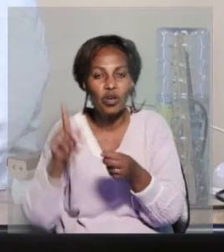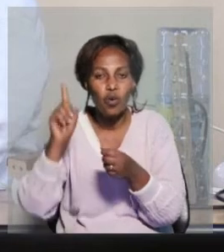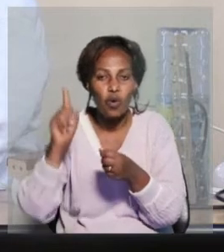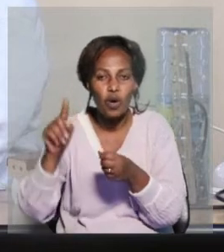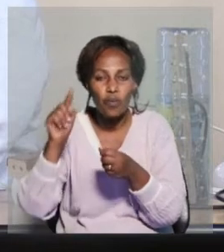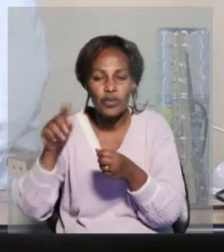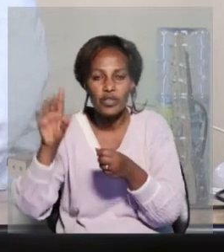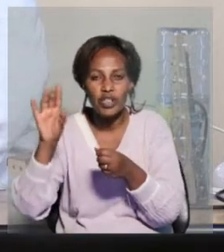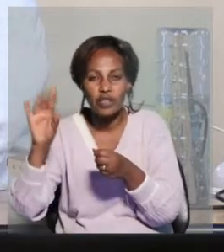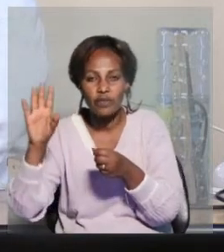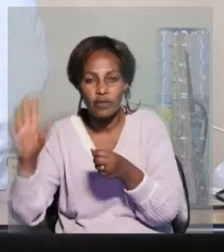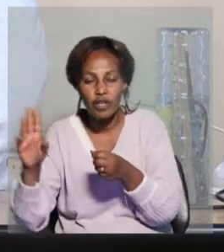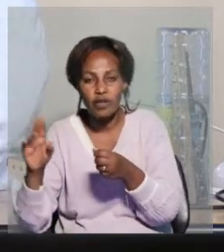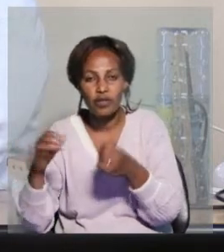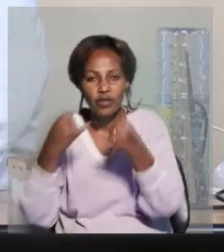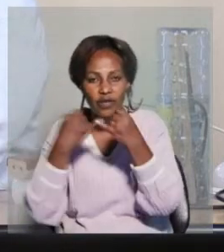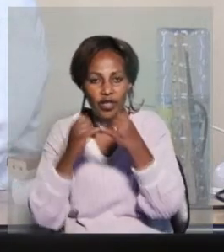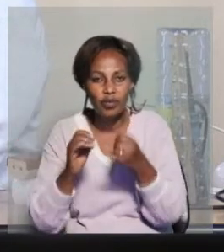1.85 divided by